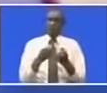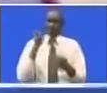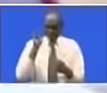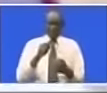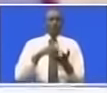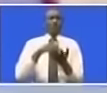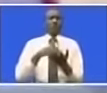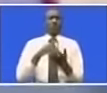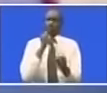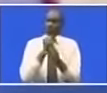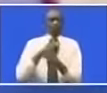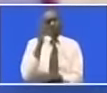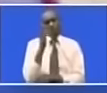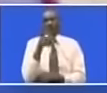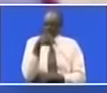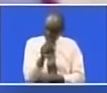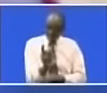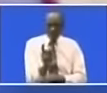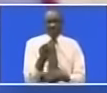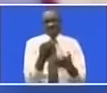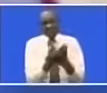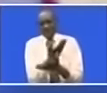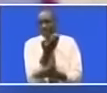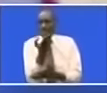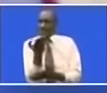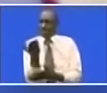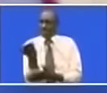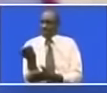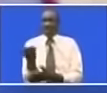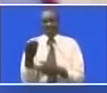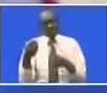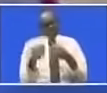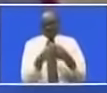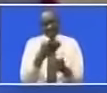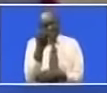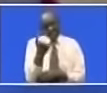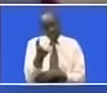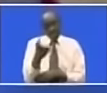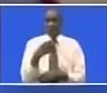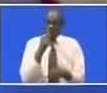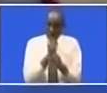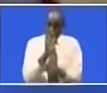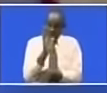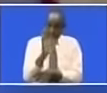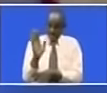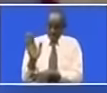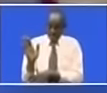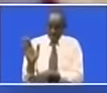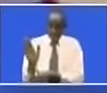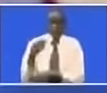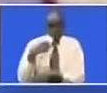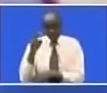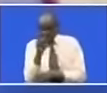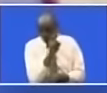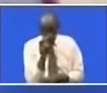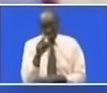because there were some shortcomings and the efforts that we saw, we